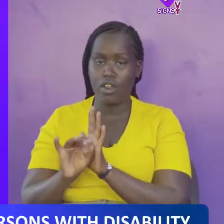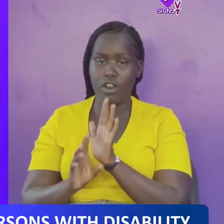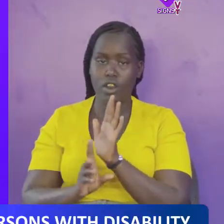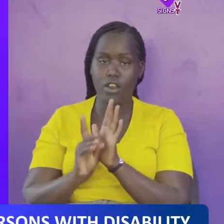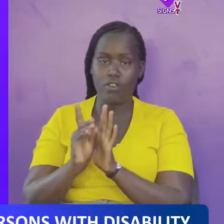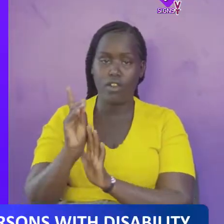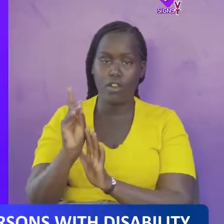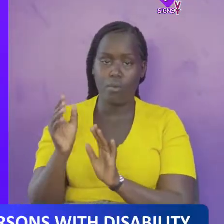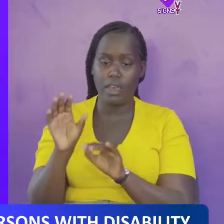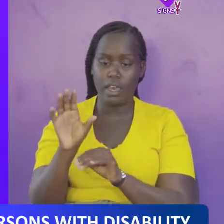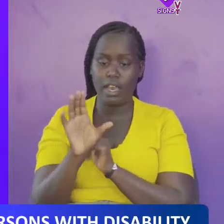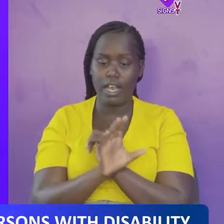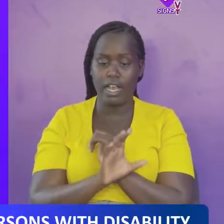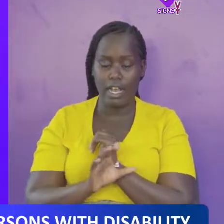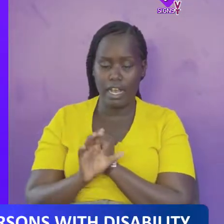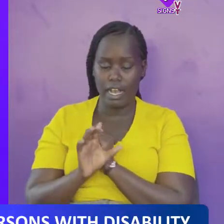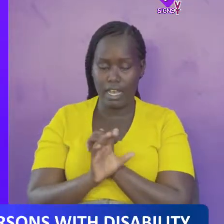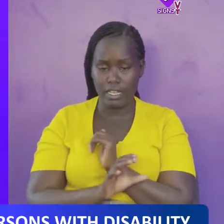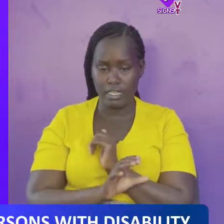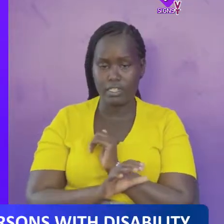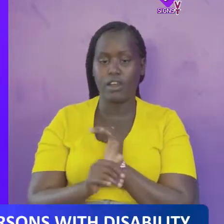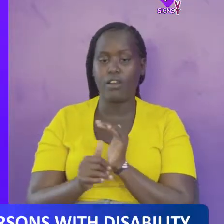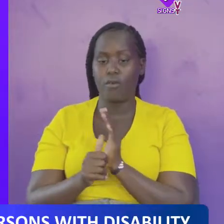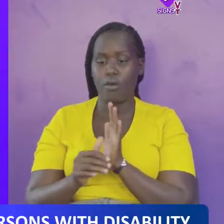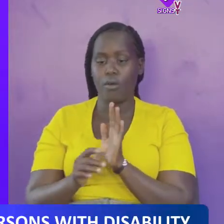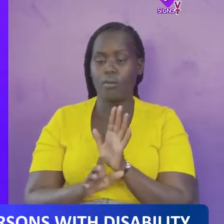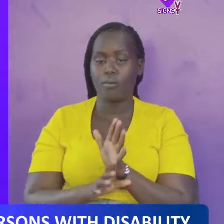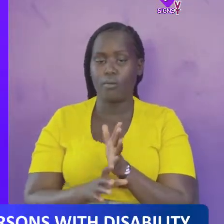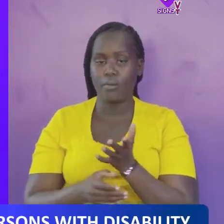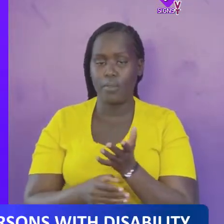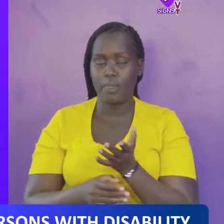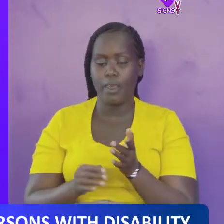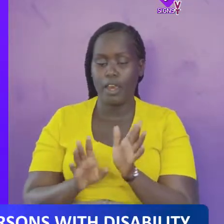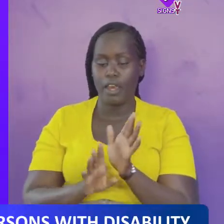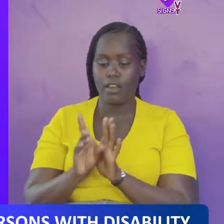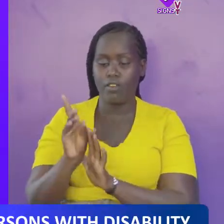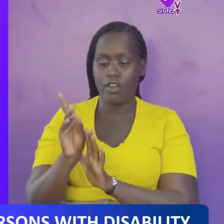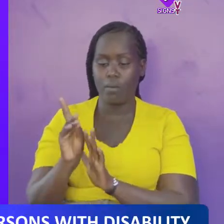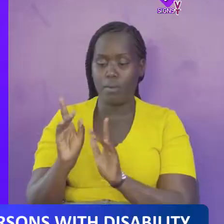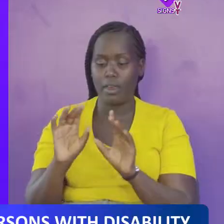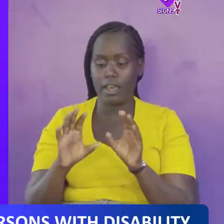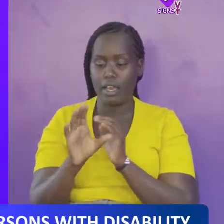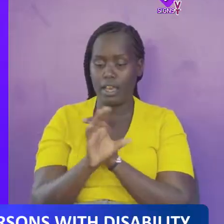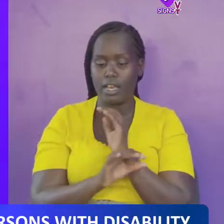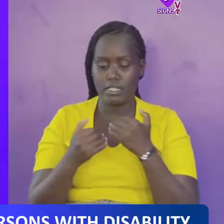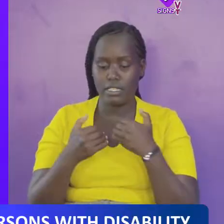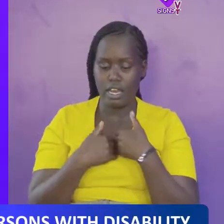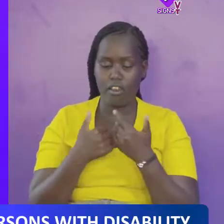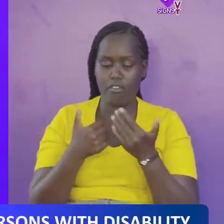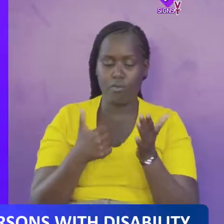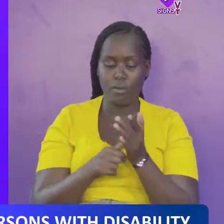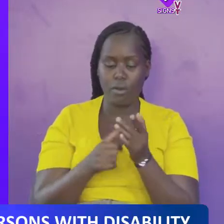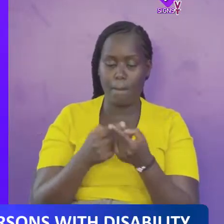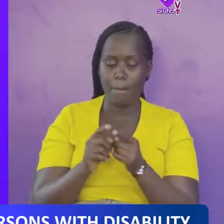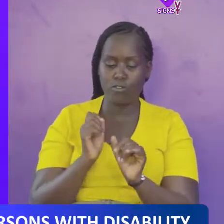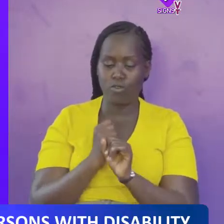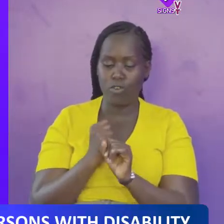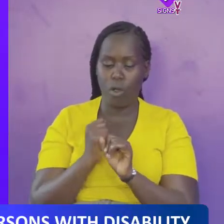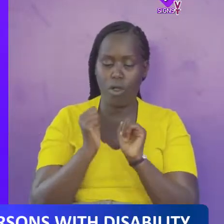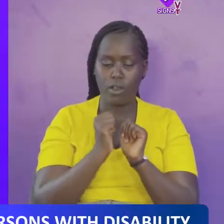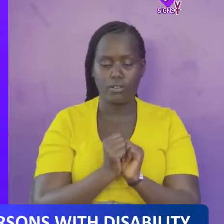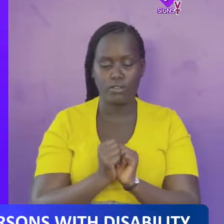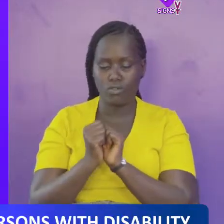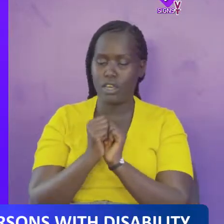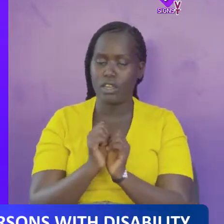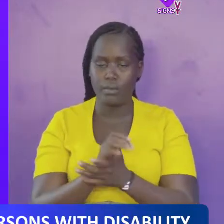of developing countries, they have various problems. Yes. But let us go together. Right. Yeah. Let us